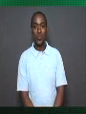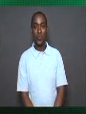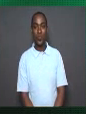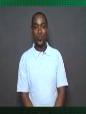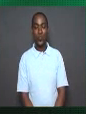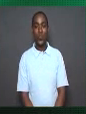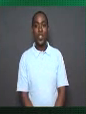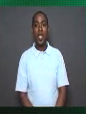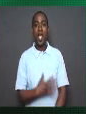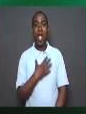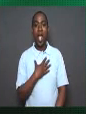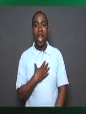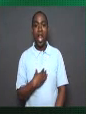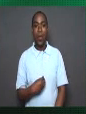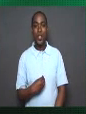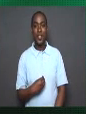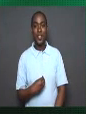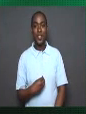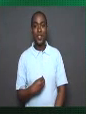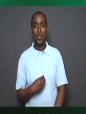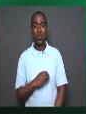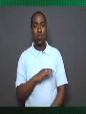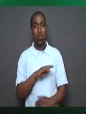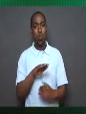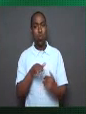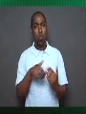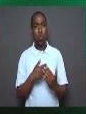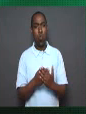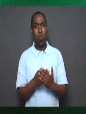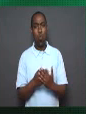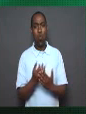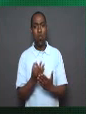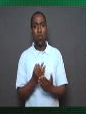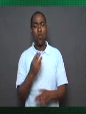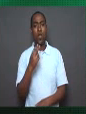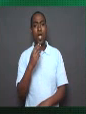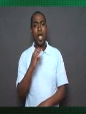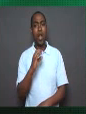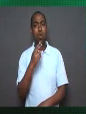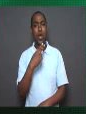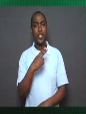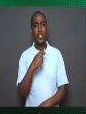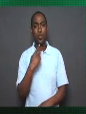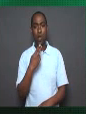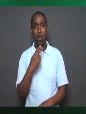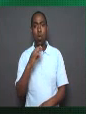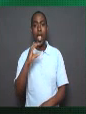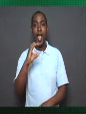The elements that make up all forms of carbohydrates are